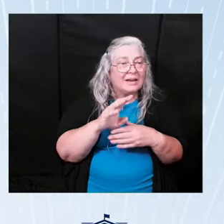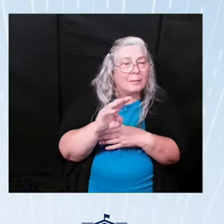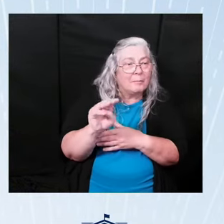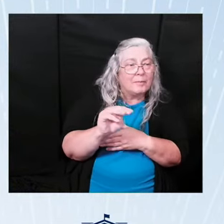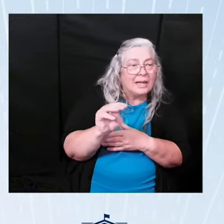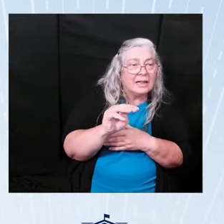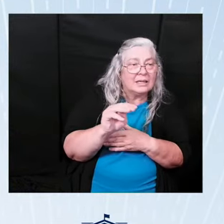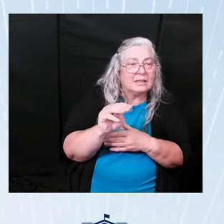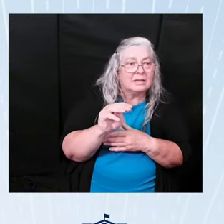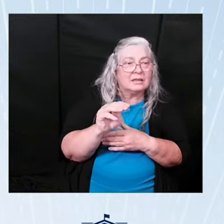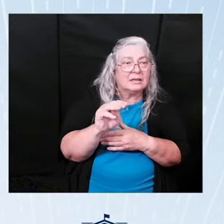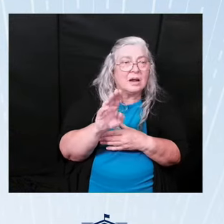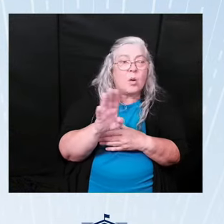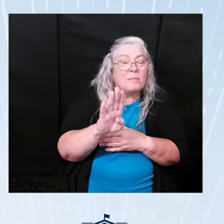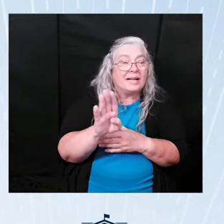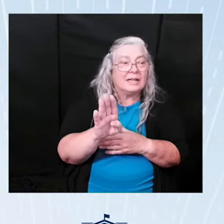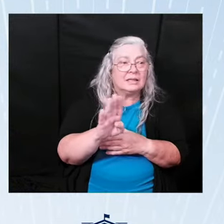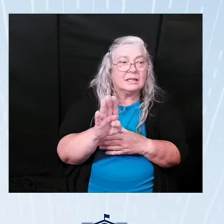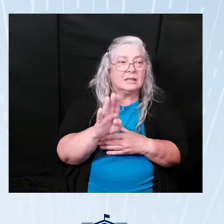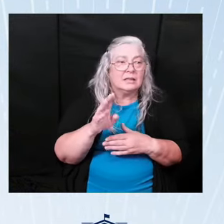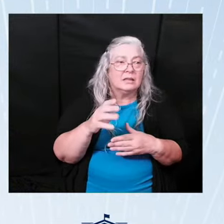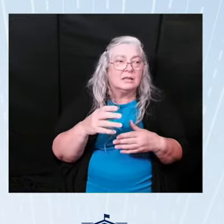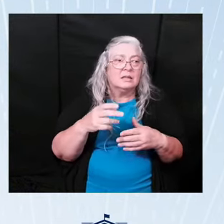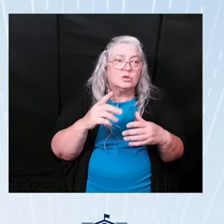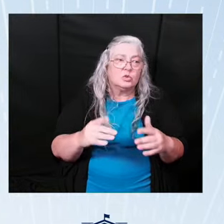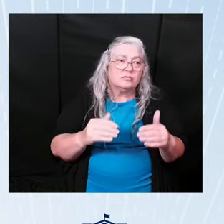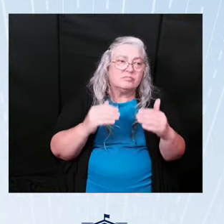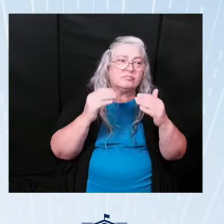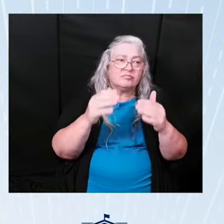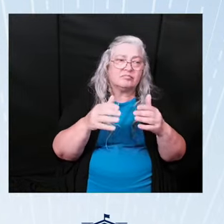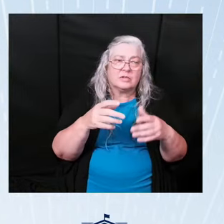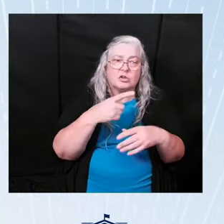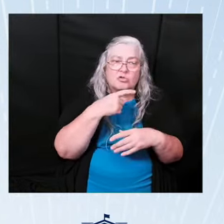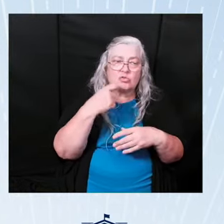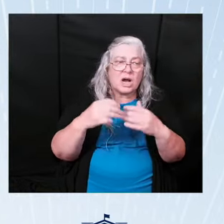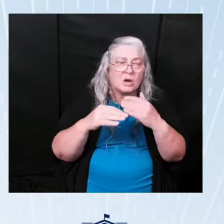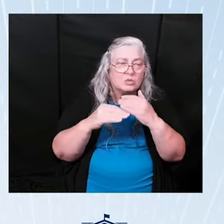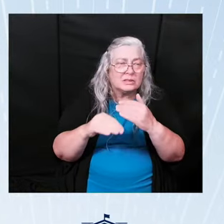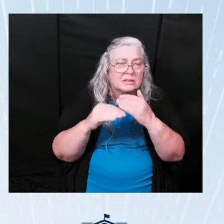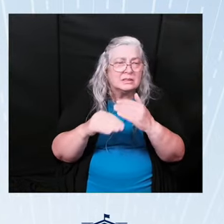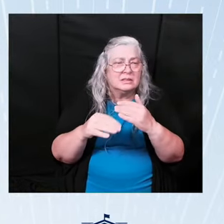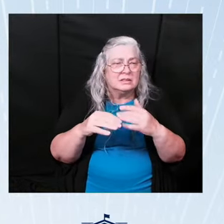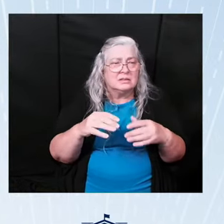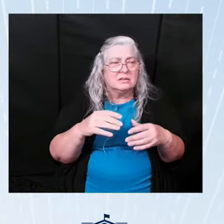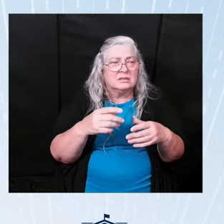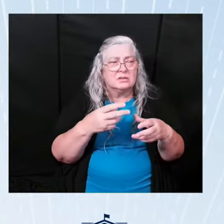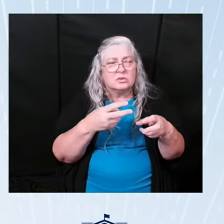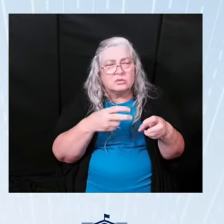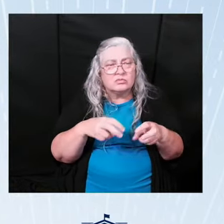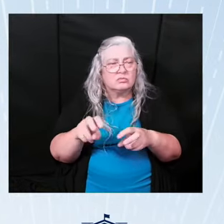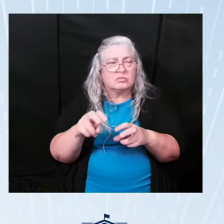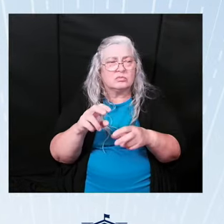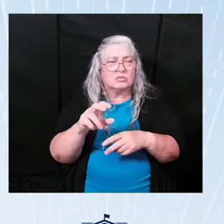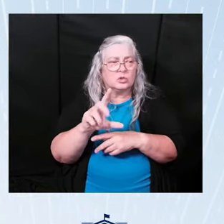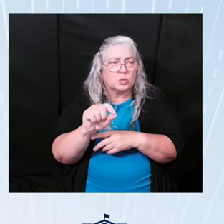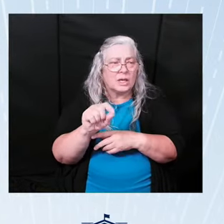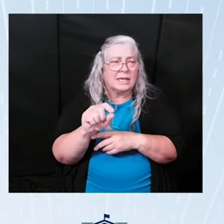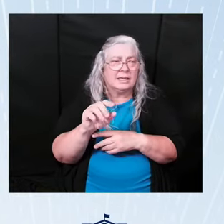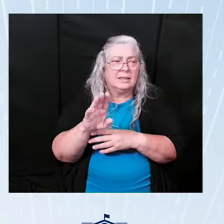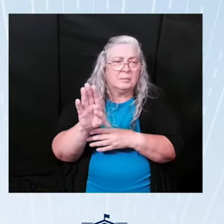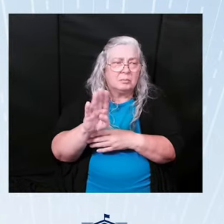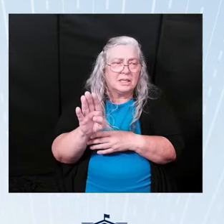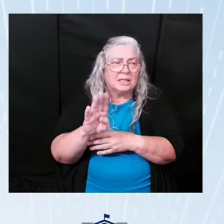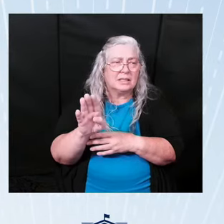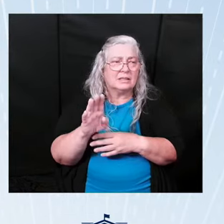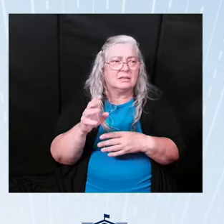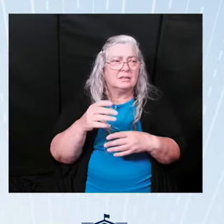to wildfires, $7 billion to protect our communities from storms, $3.5 billion for flood mitigation, $3 billion to make our coast